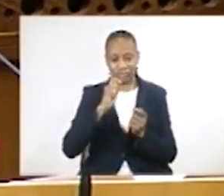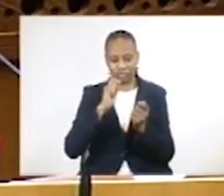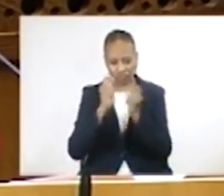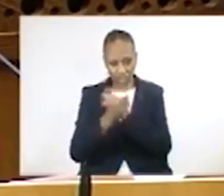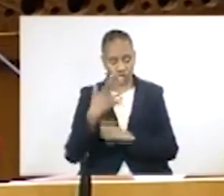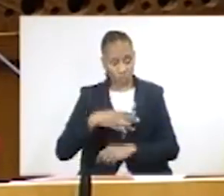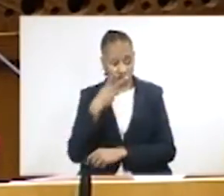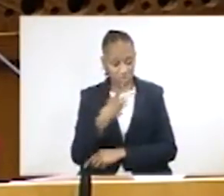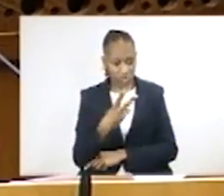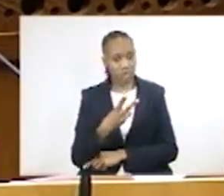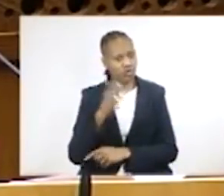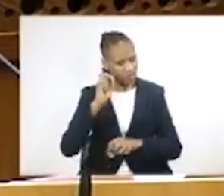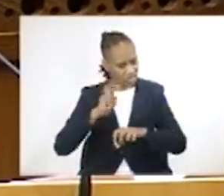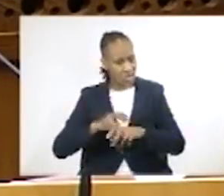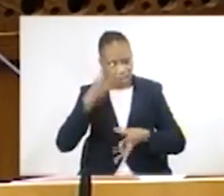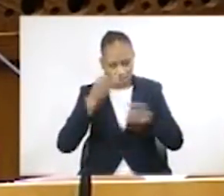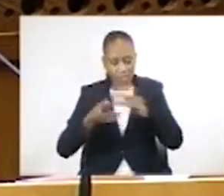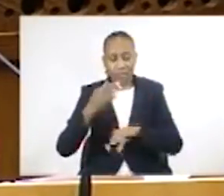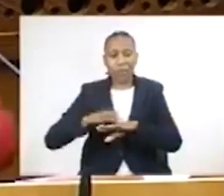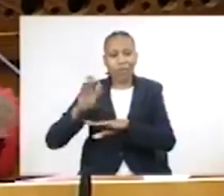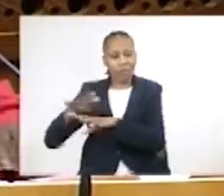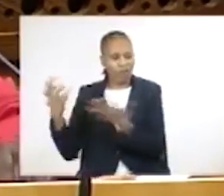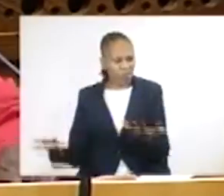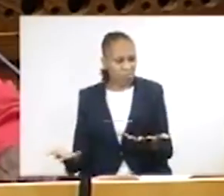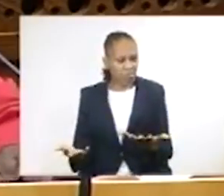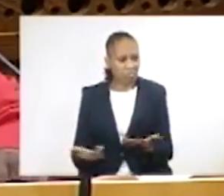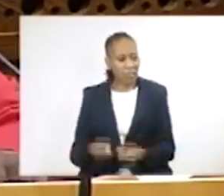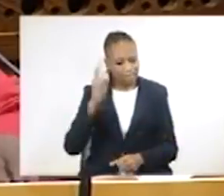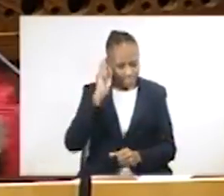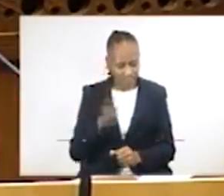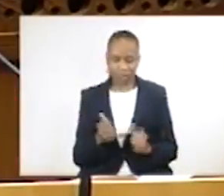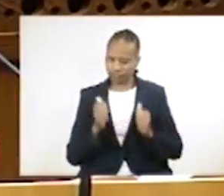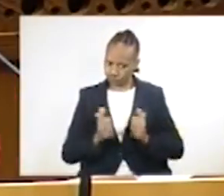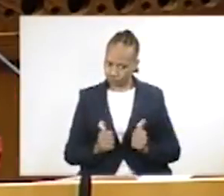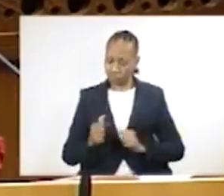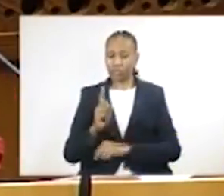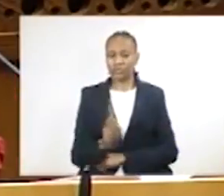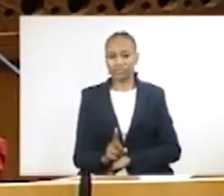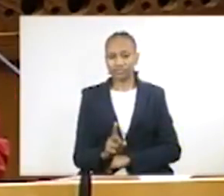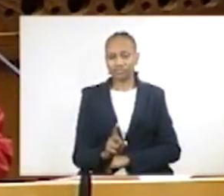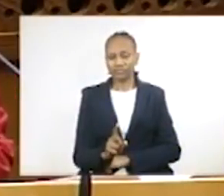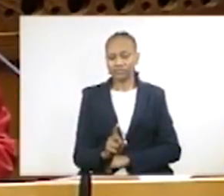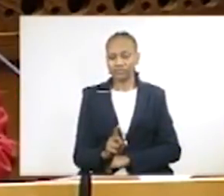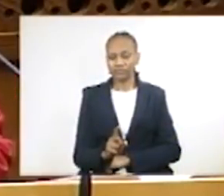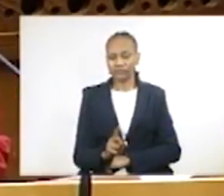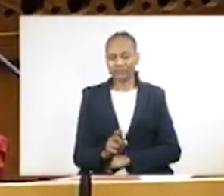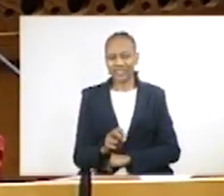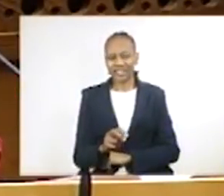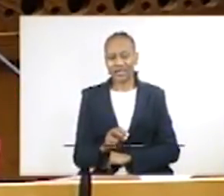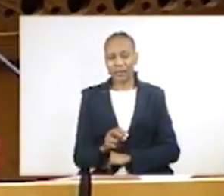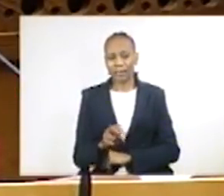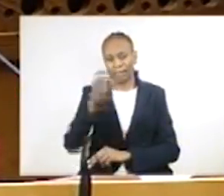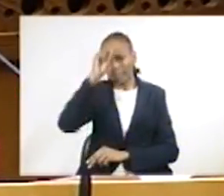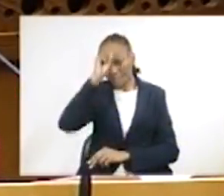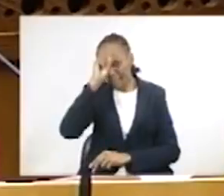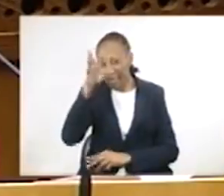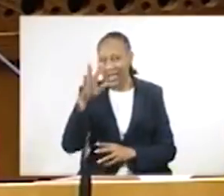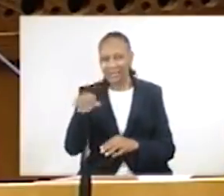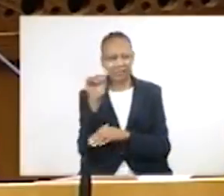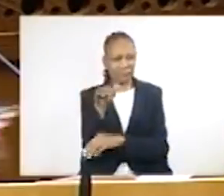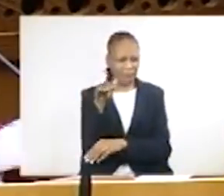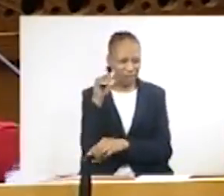Mr. President, you clearly do not know what a radical economic transformation means. What is radical about EPWP? What